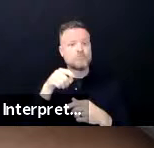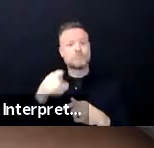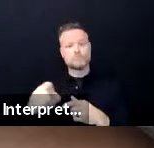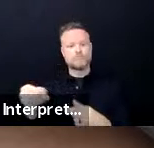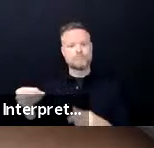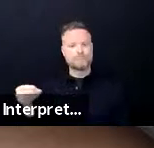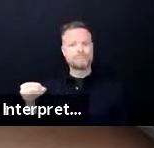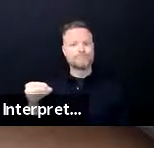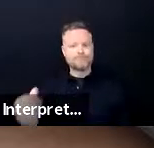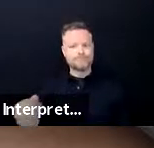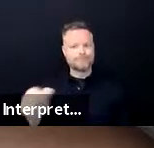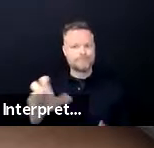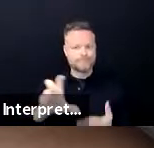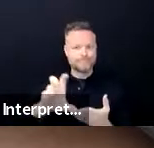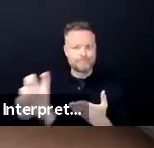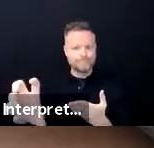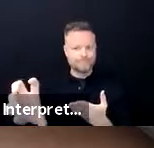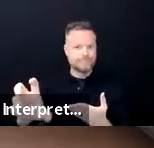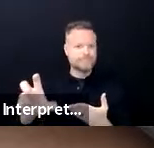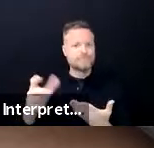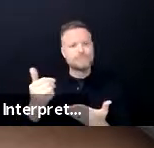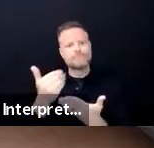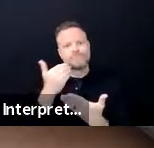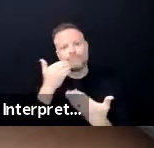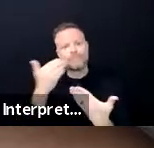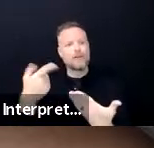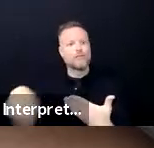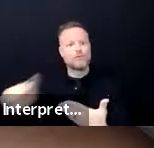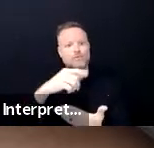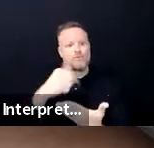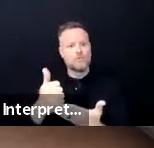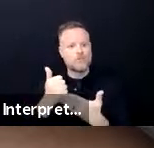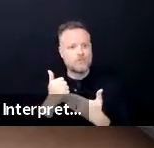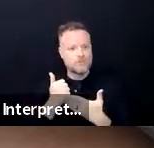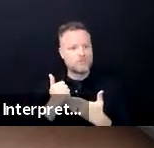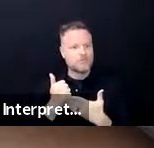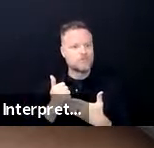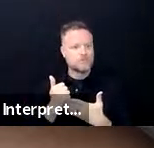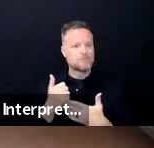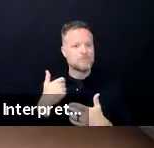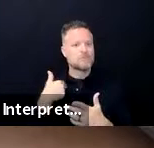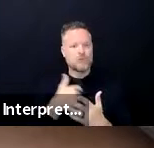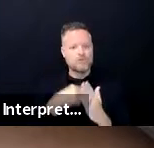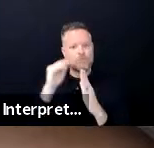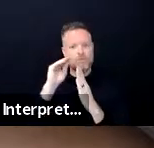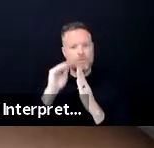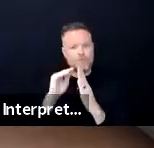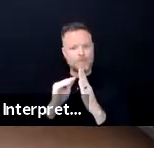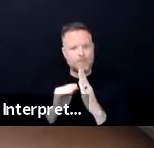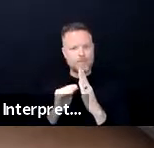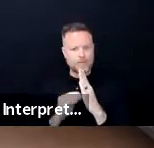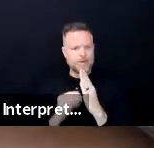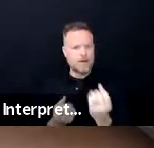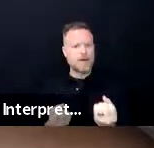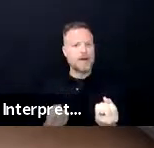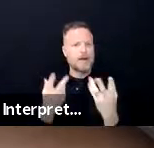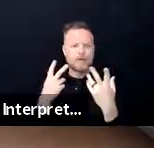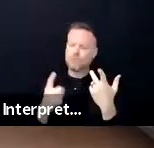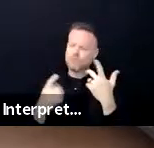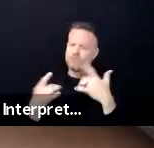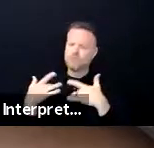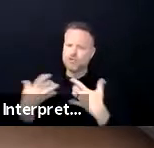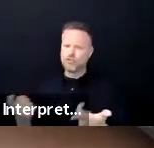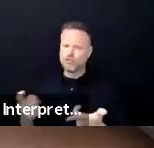compensated for their efforts. And so we were able to chronicle and catalog the number of generally African Americans